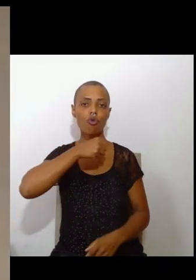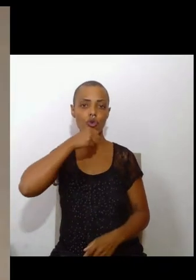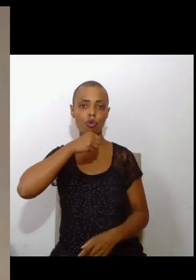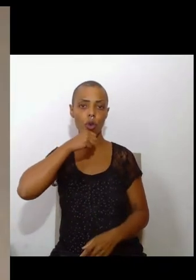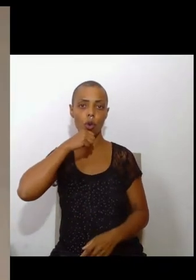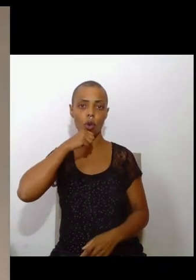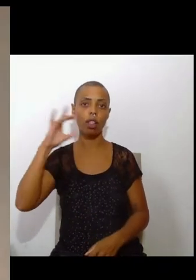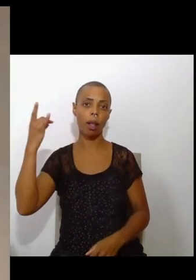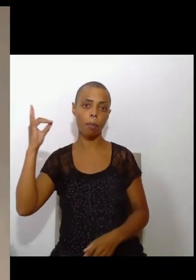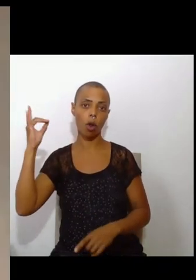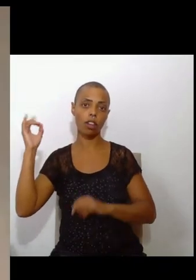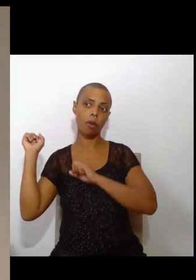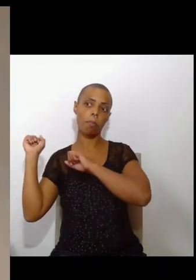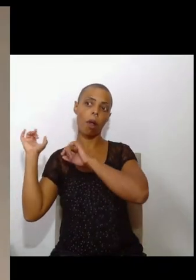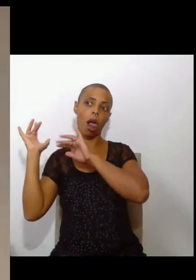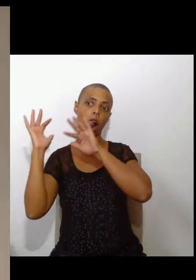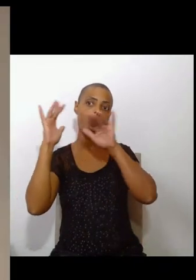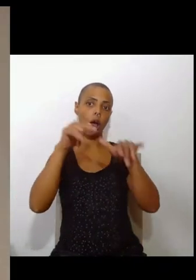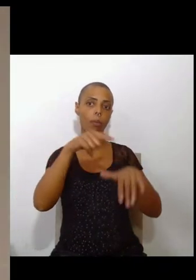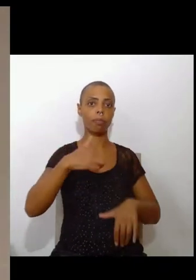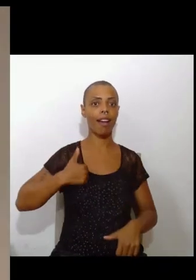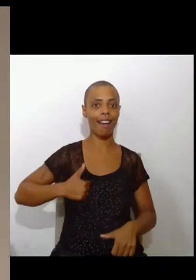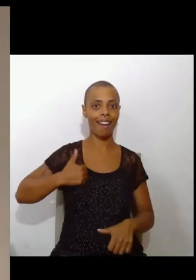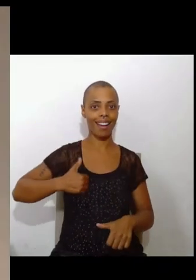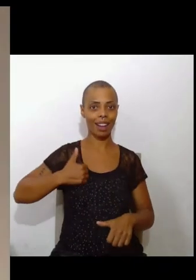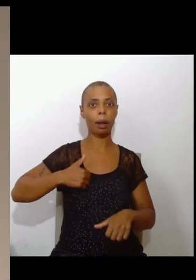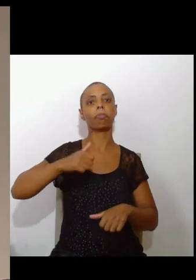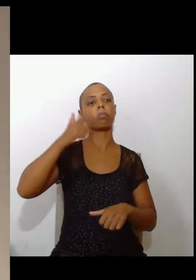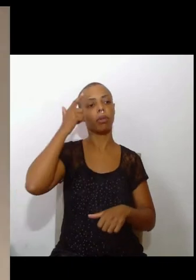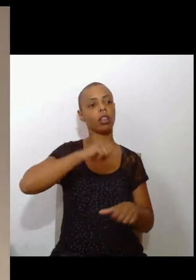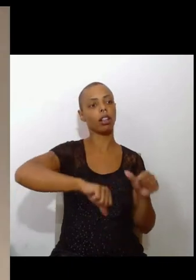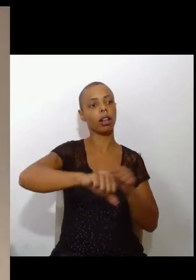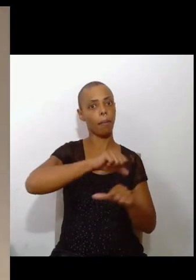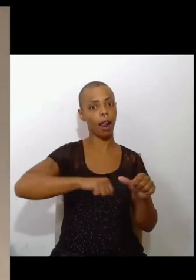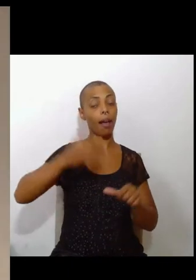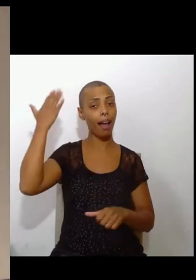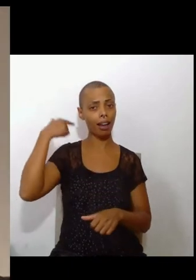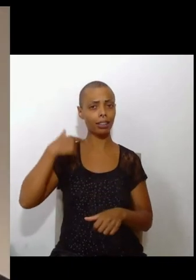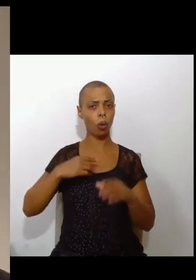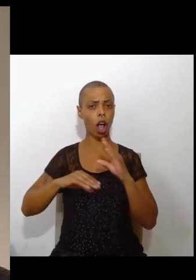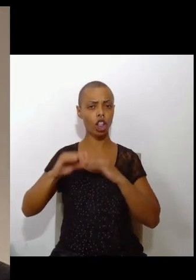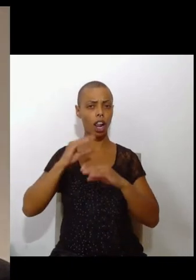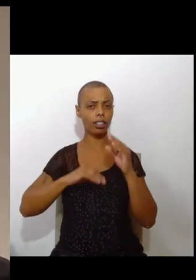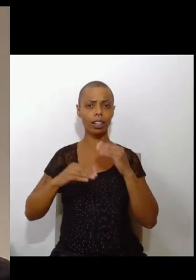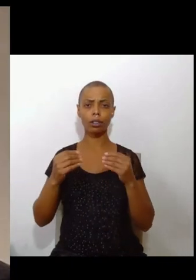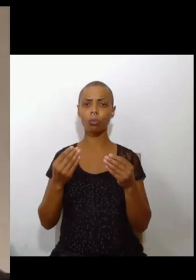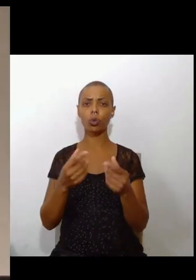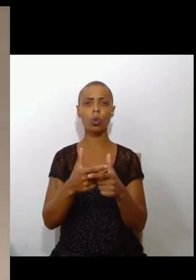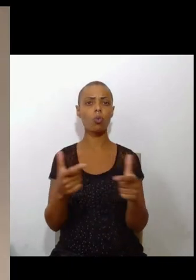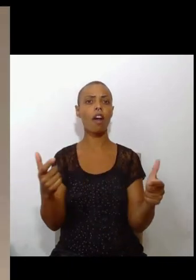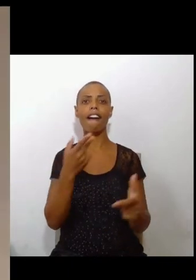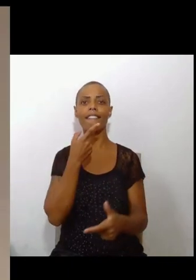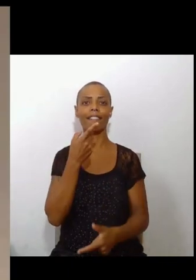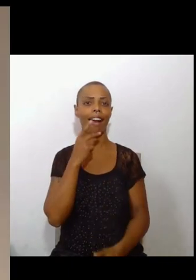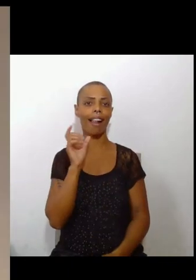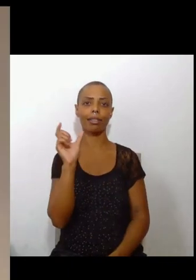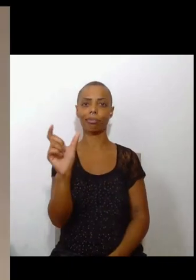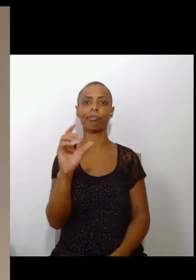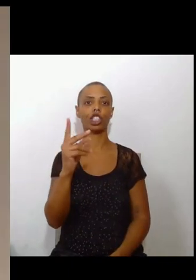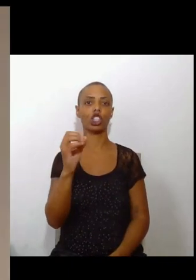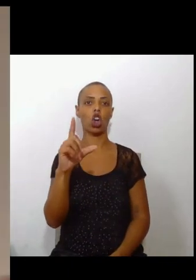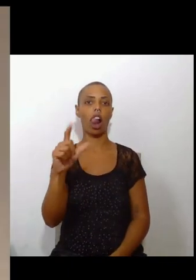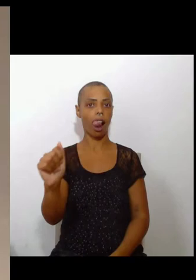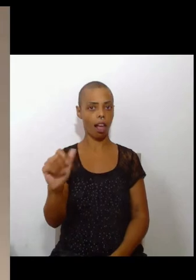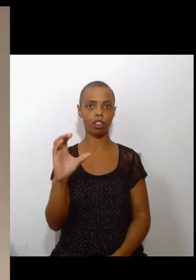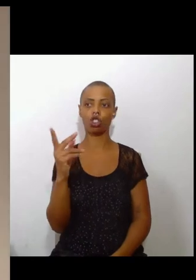grandparents that migrated from Bolivia to Argentina to work when I was a teenager it was very very